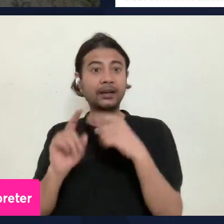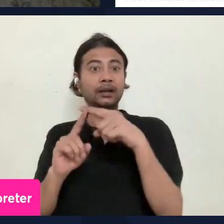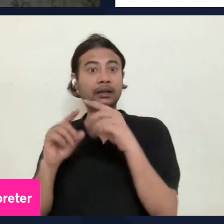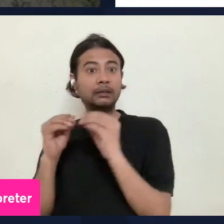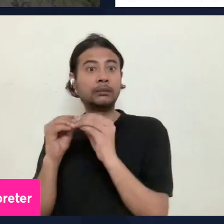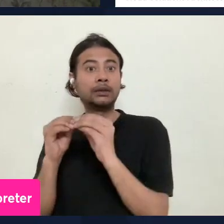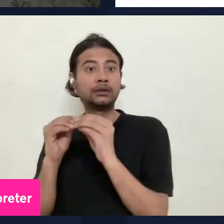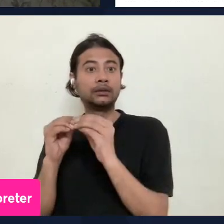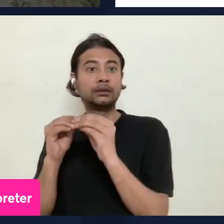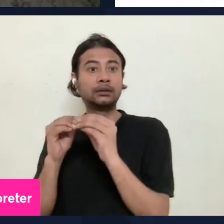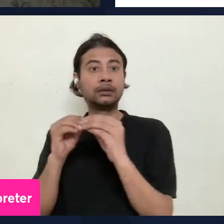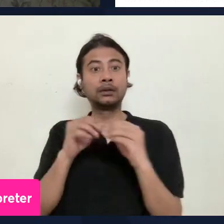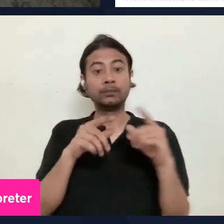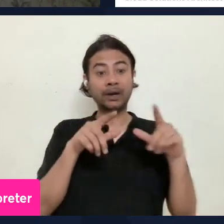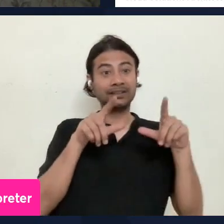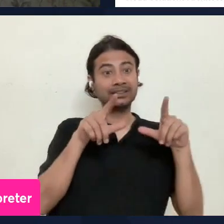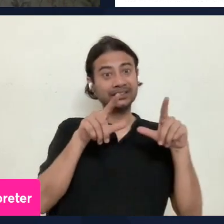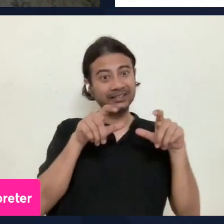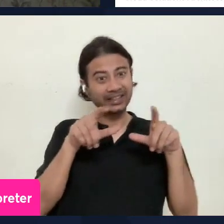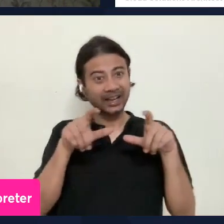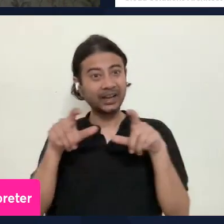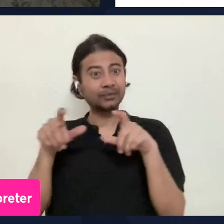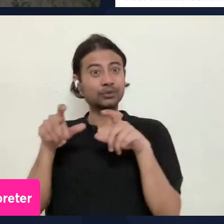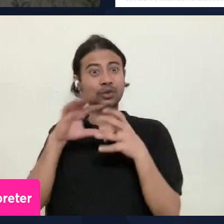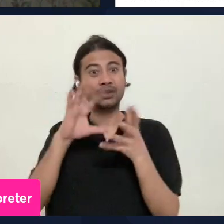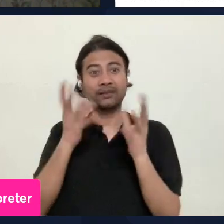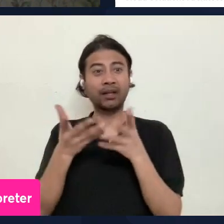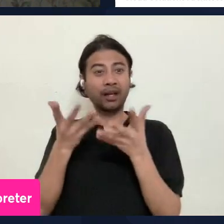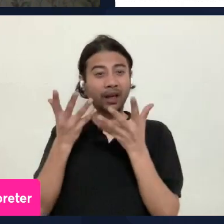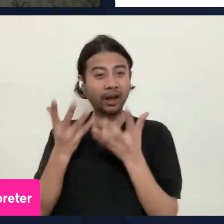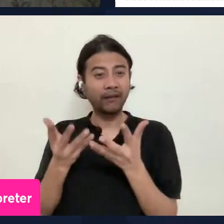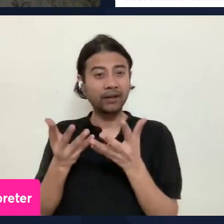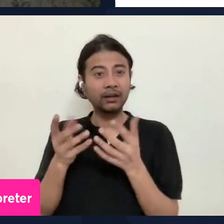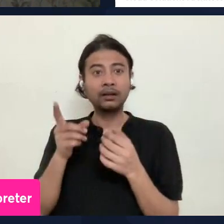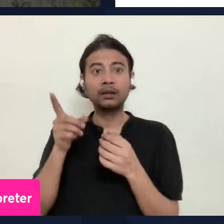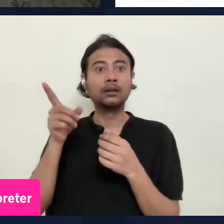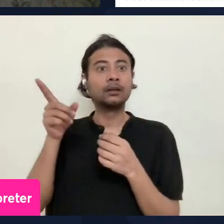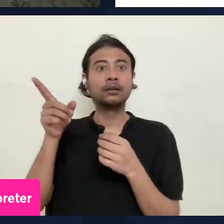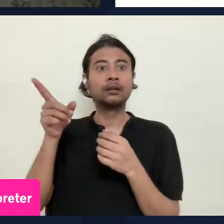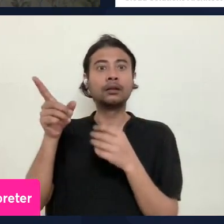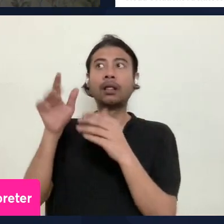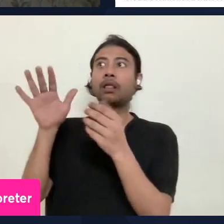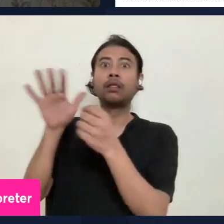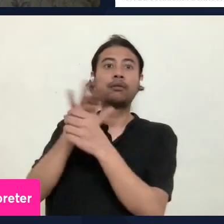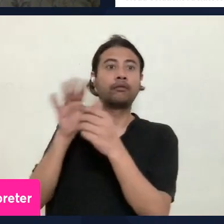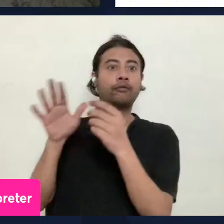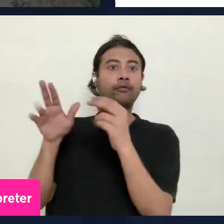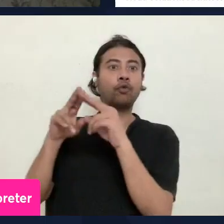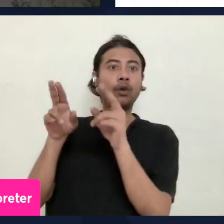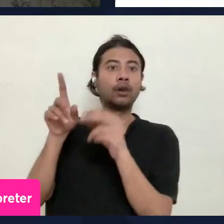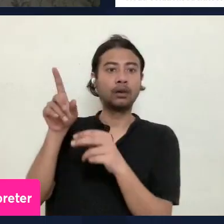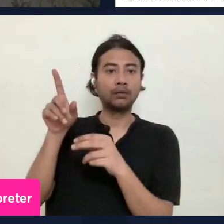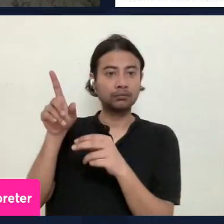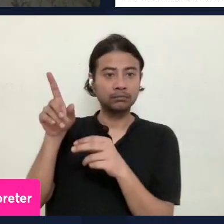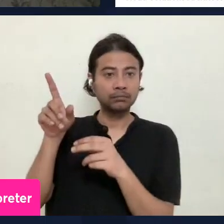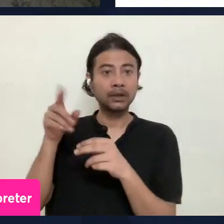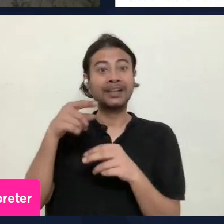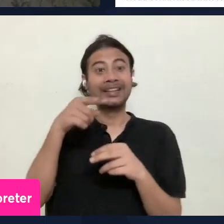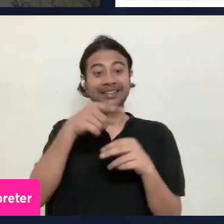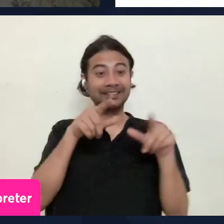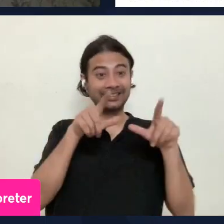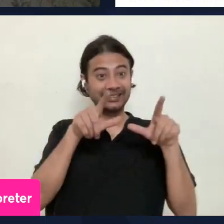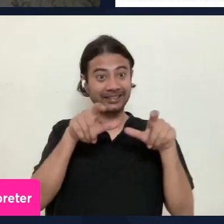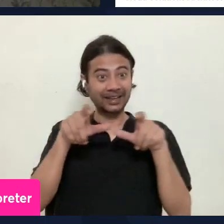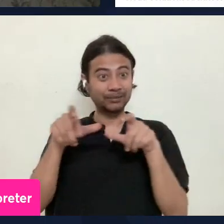But because Azure NetApp Files has the efficiencies based on ONTAP, for those snapshots to be extremely lightweight. And I will put